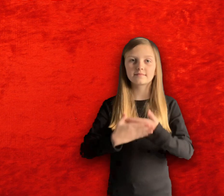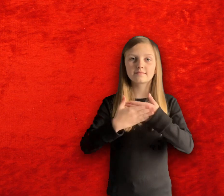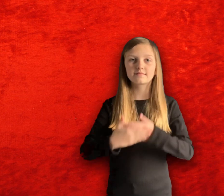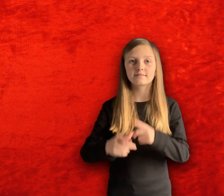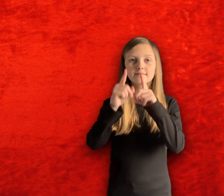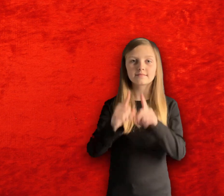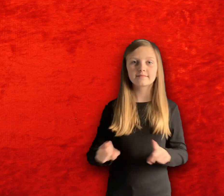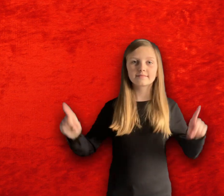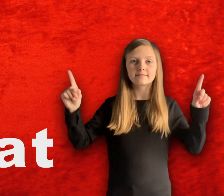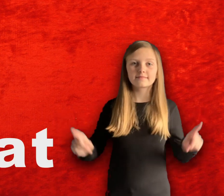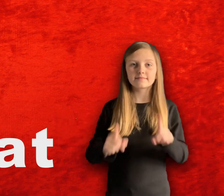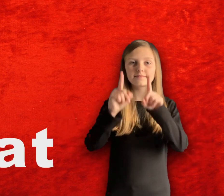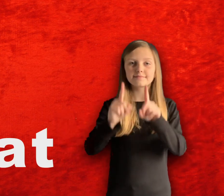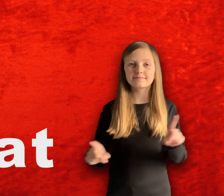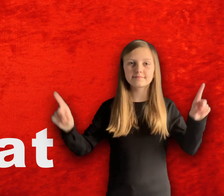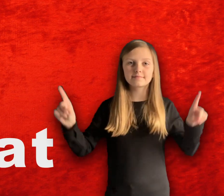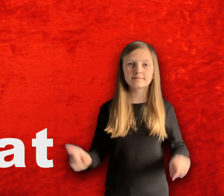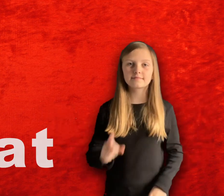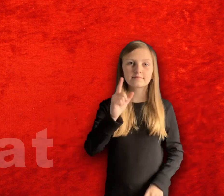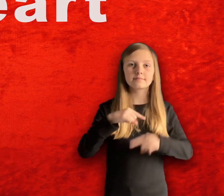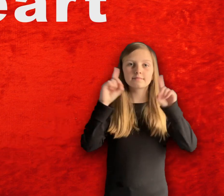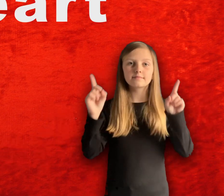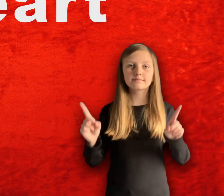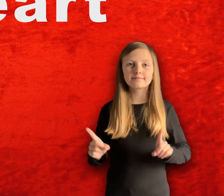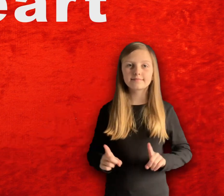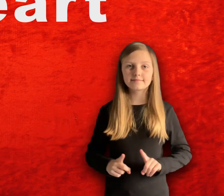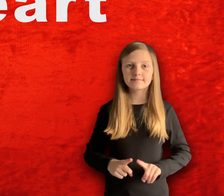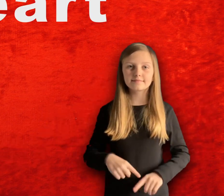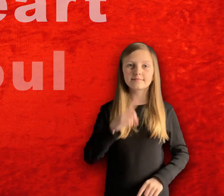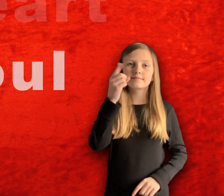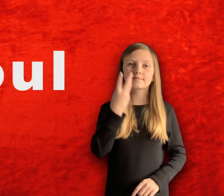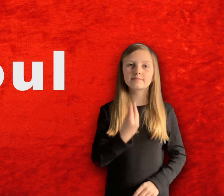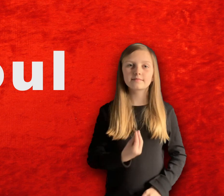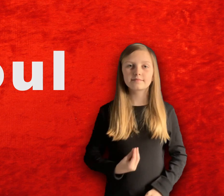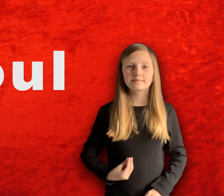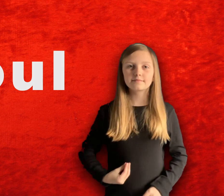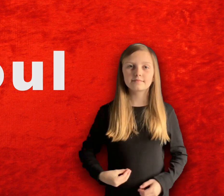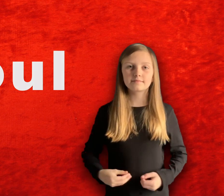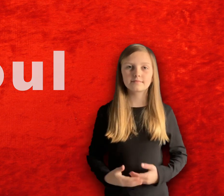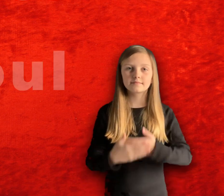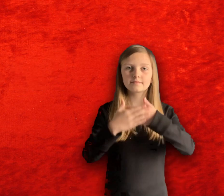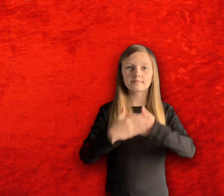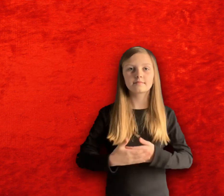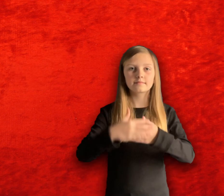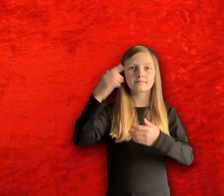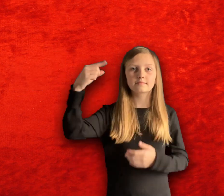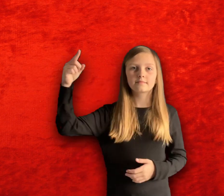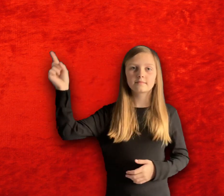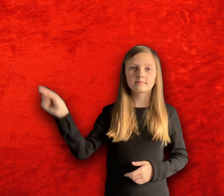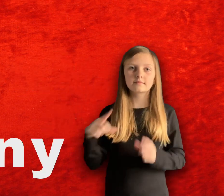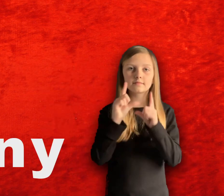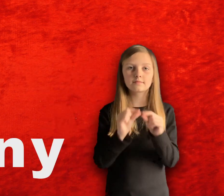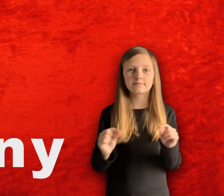together we all feel the beat One heart, one song, together